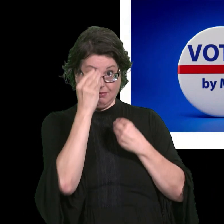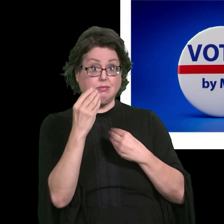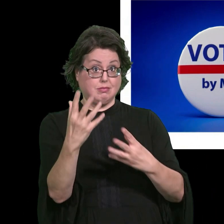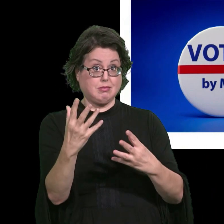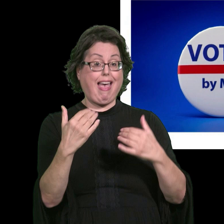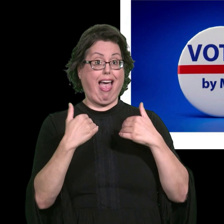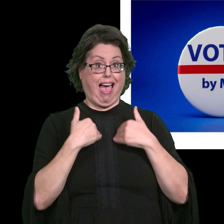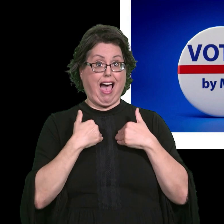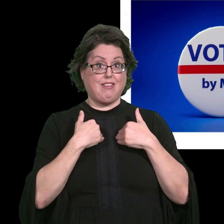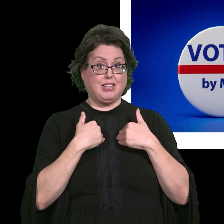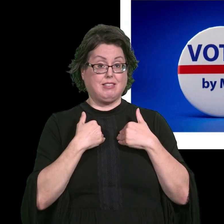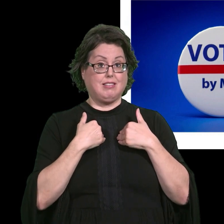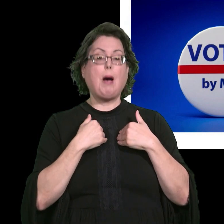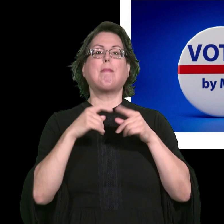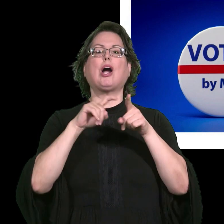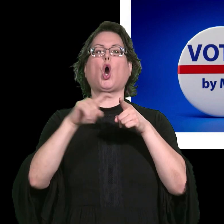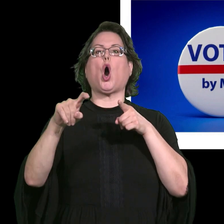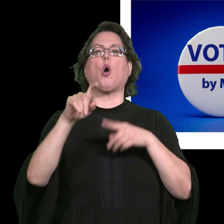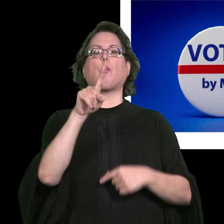at